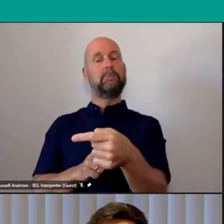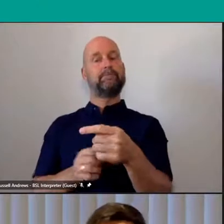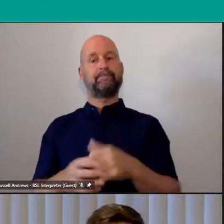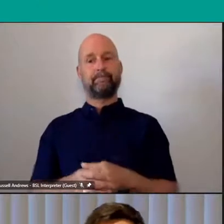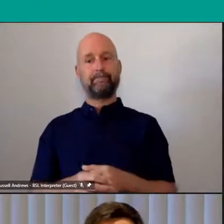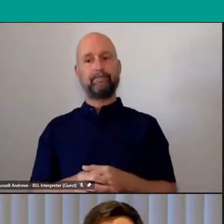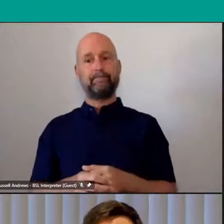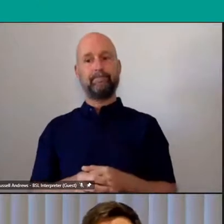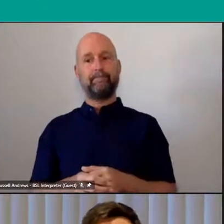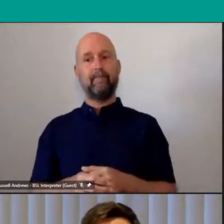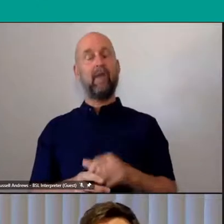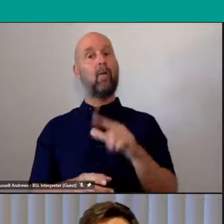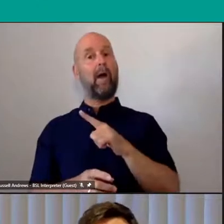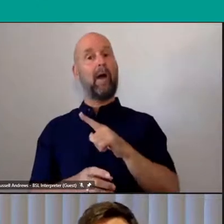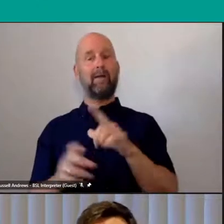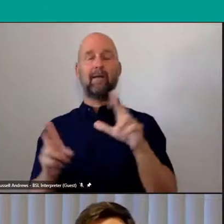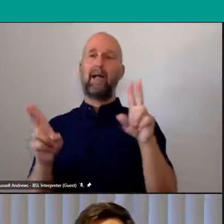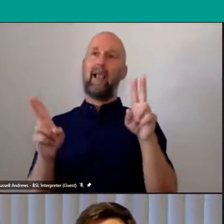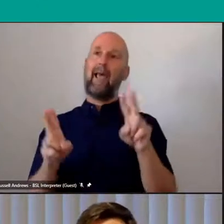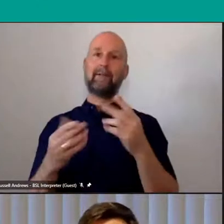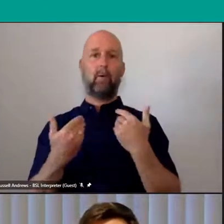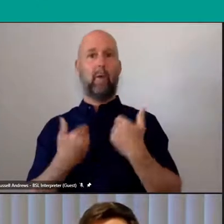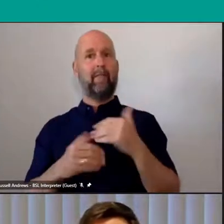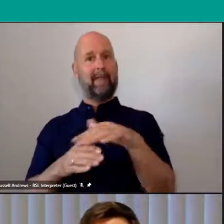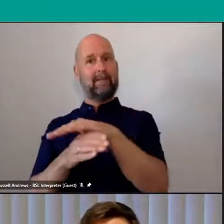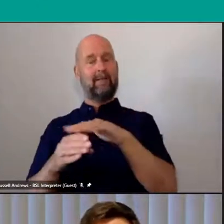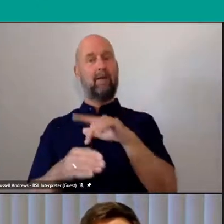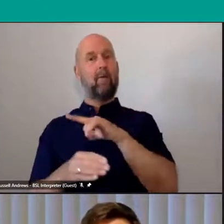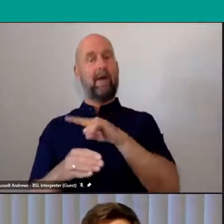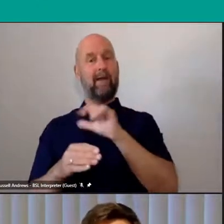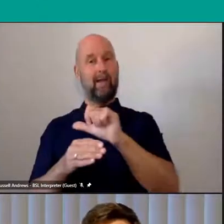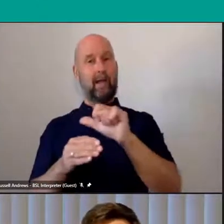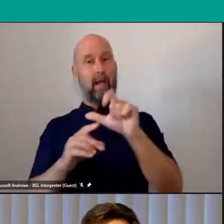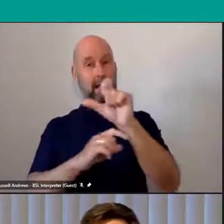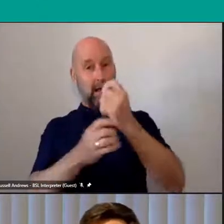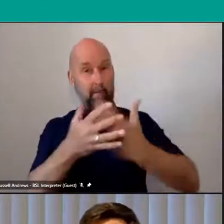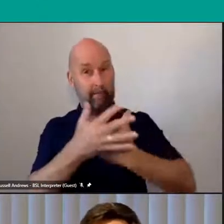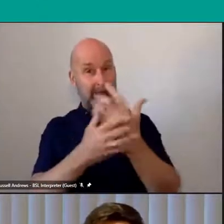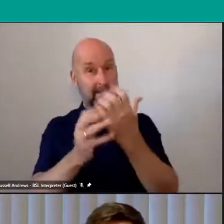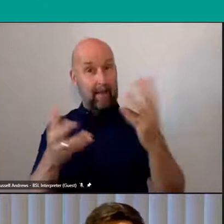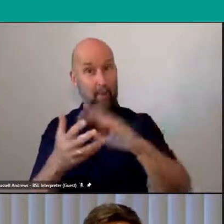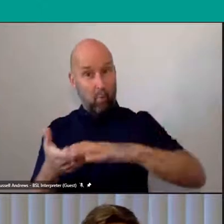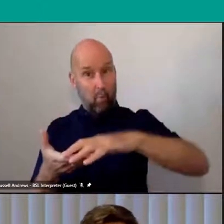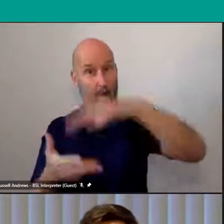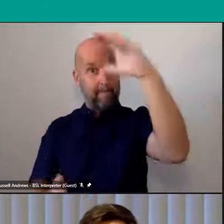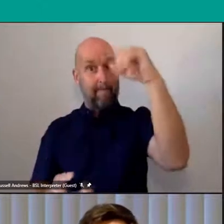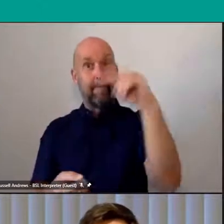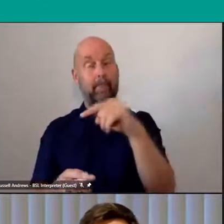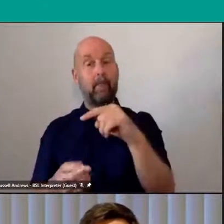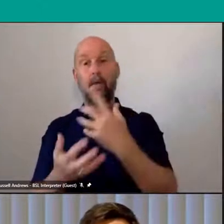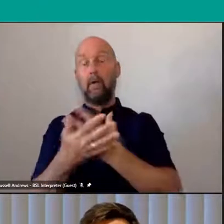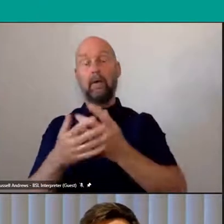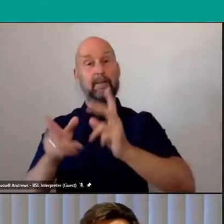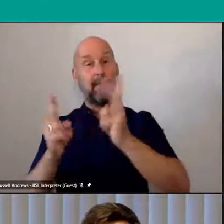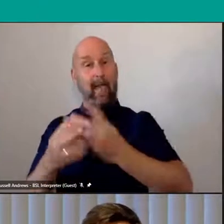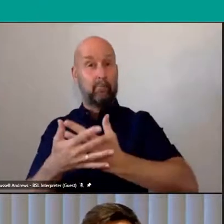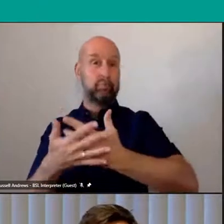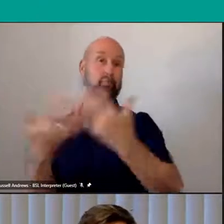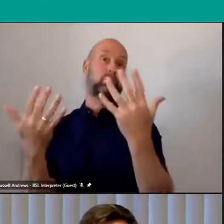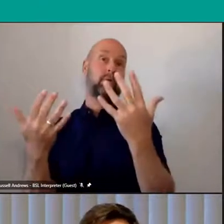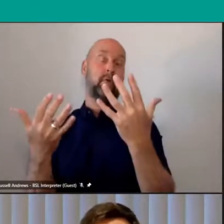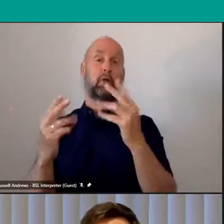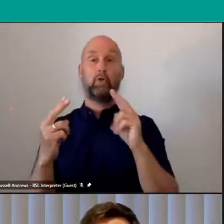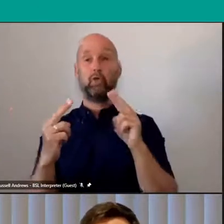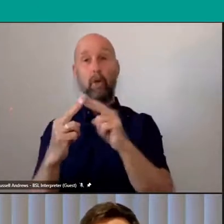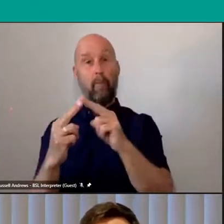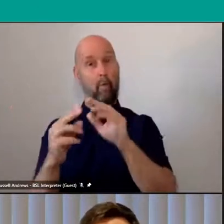our least affluent communities have had case rates in this pandemic and sadly death rates, which are double, more